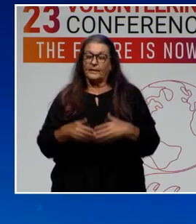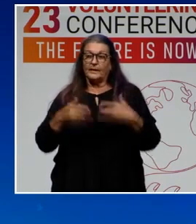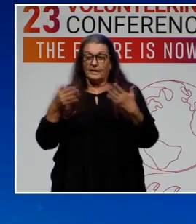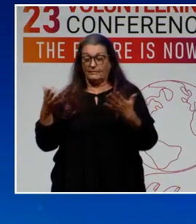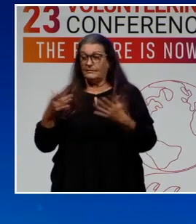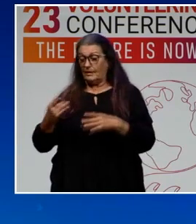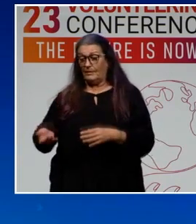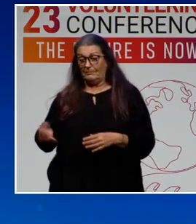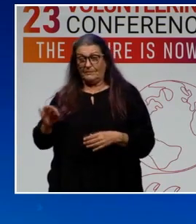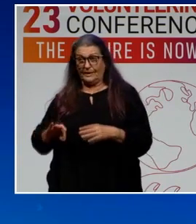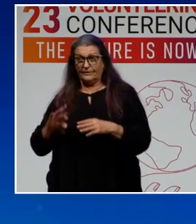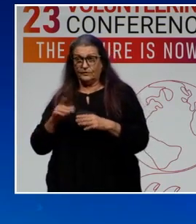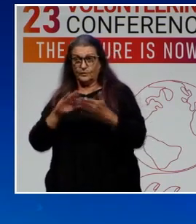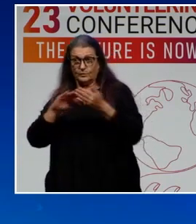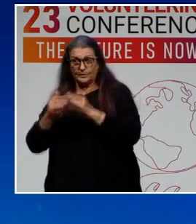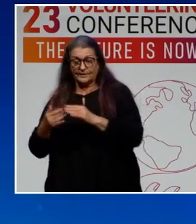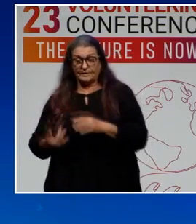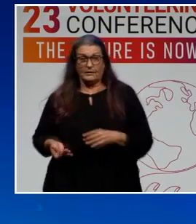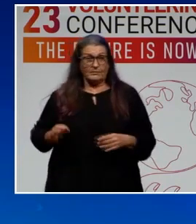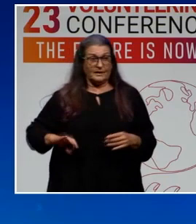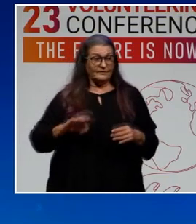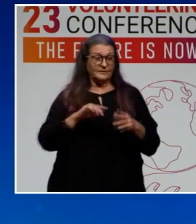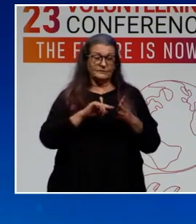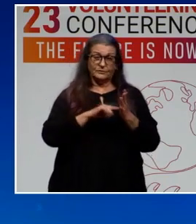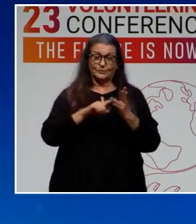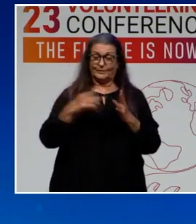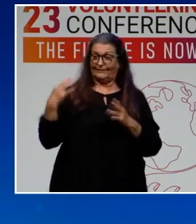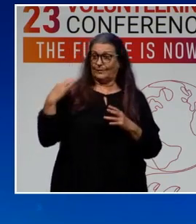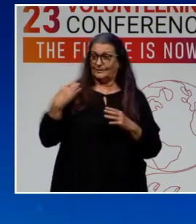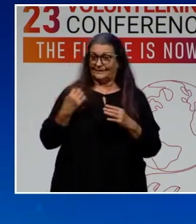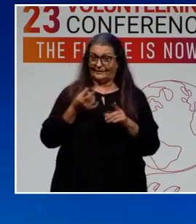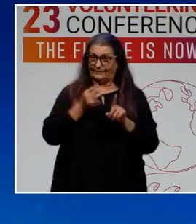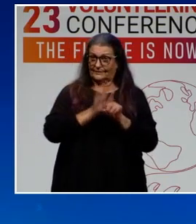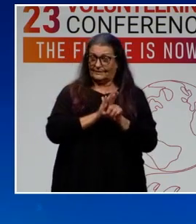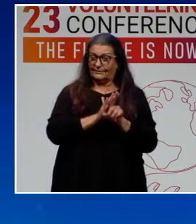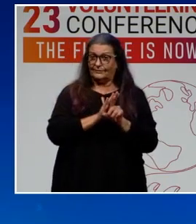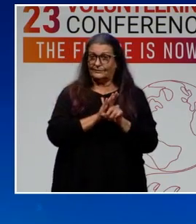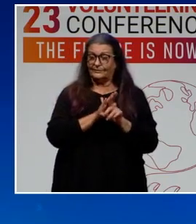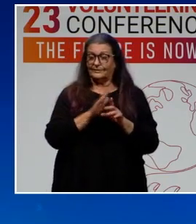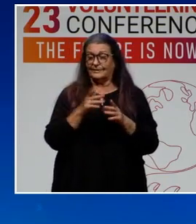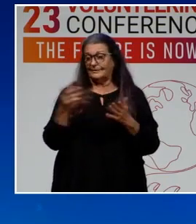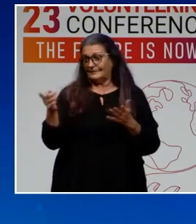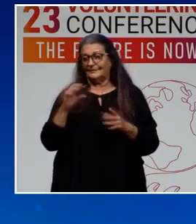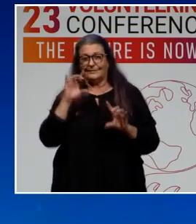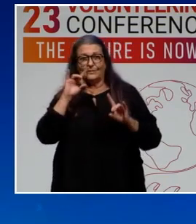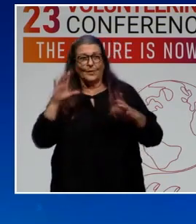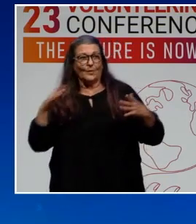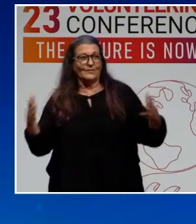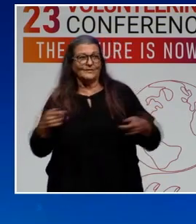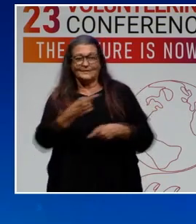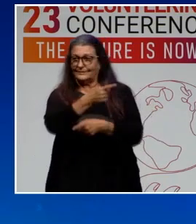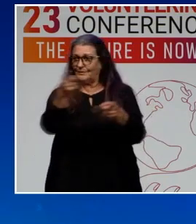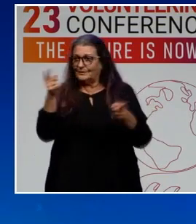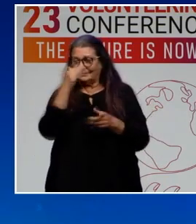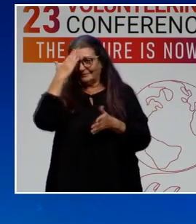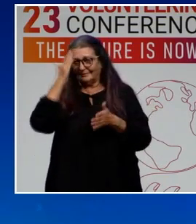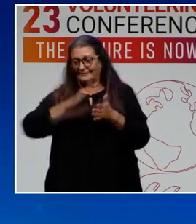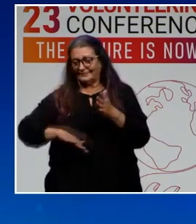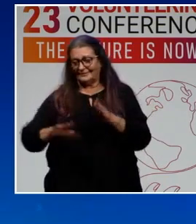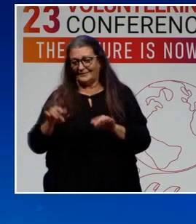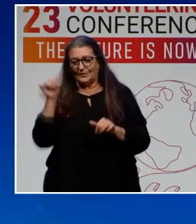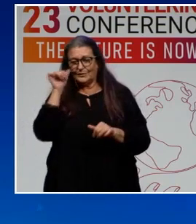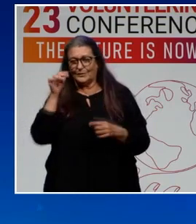and volunteers themselves, I don't need to point out to many of you, given your collective expertise, that there